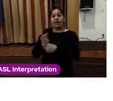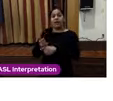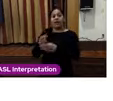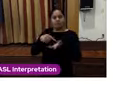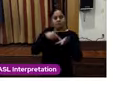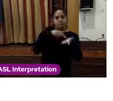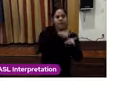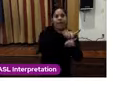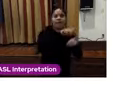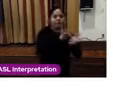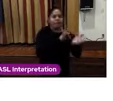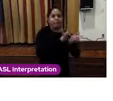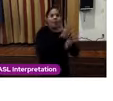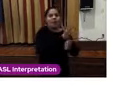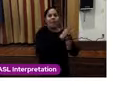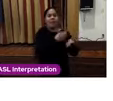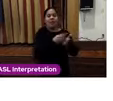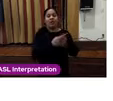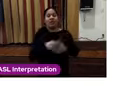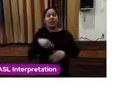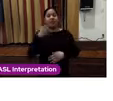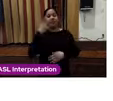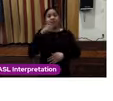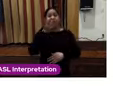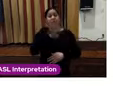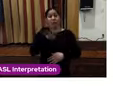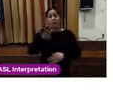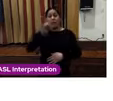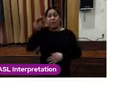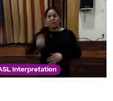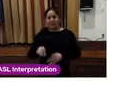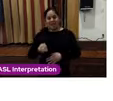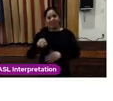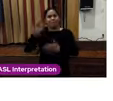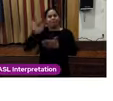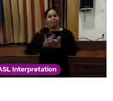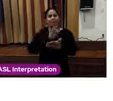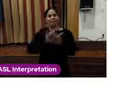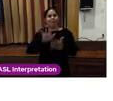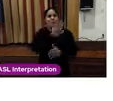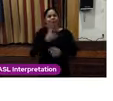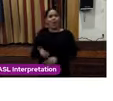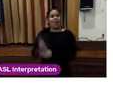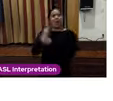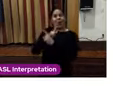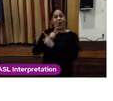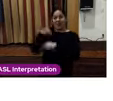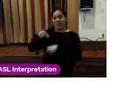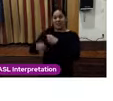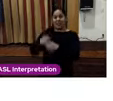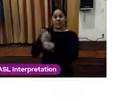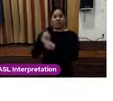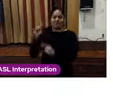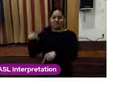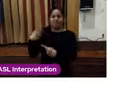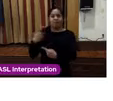44% of all taxi cab debt was canceled this past year. So,